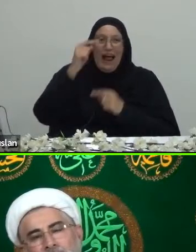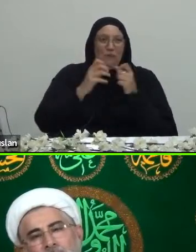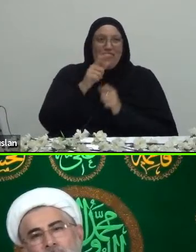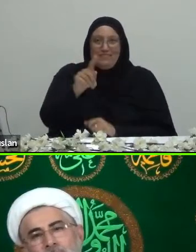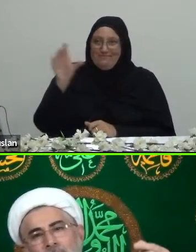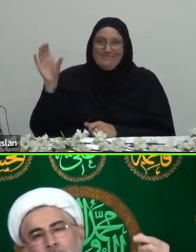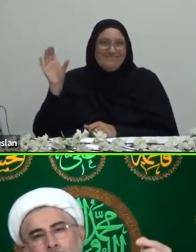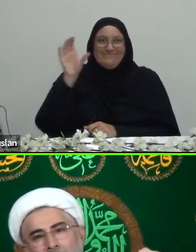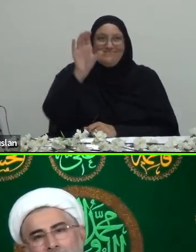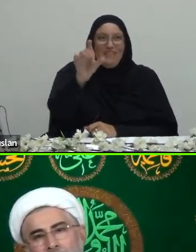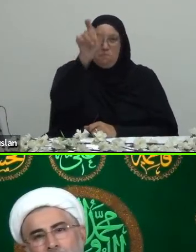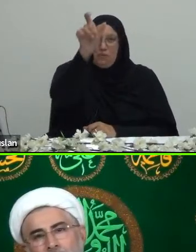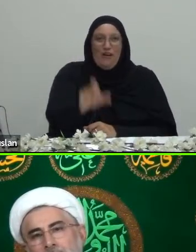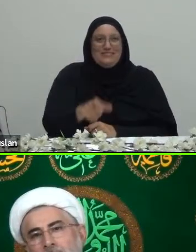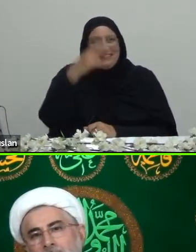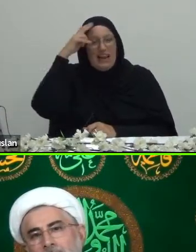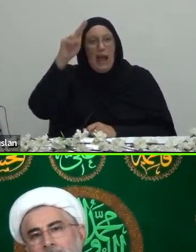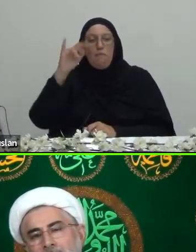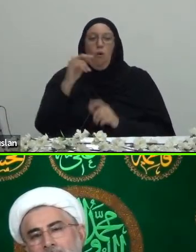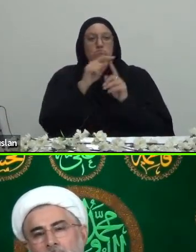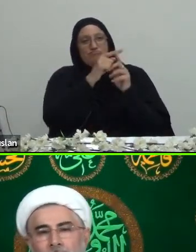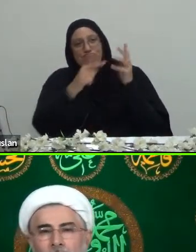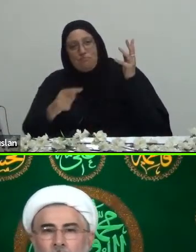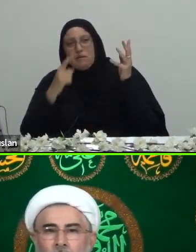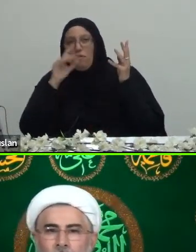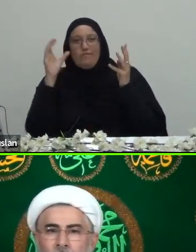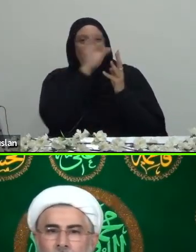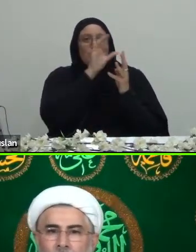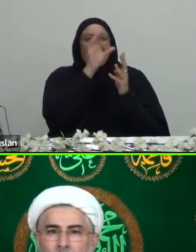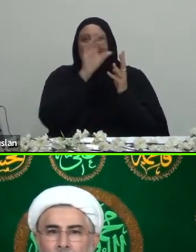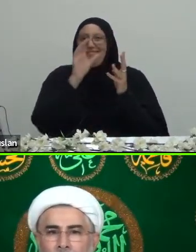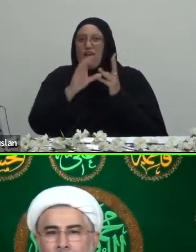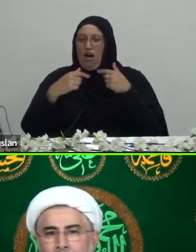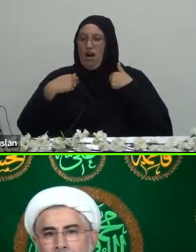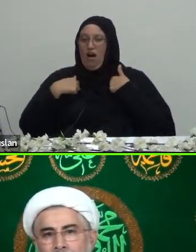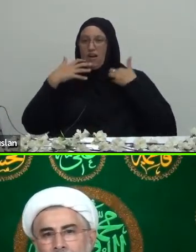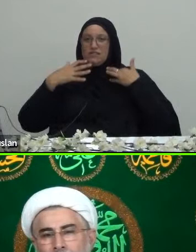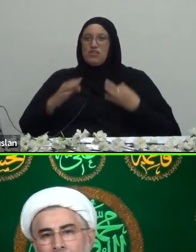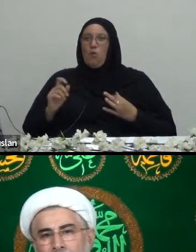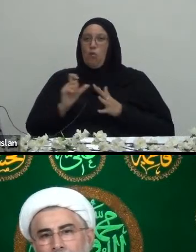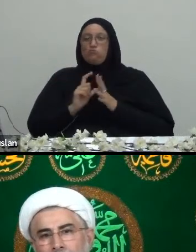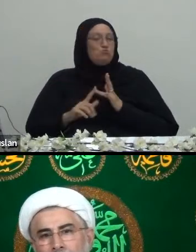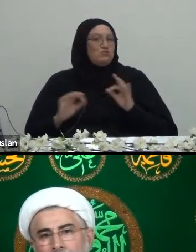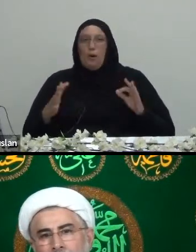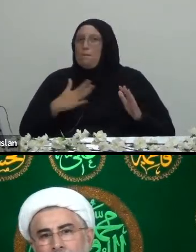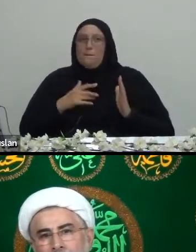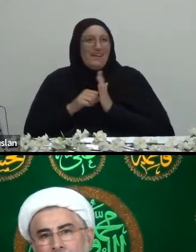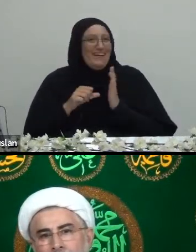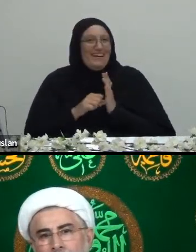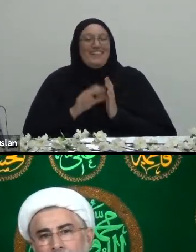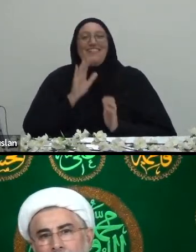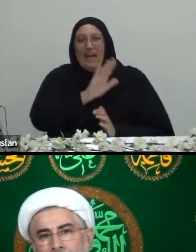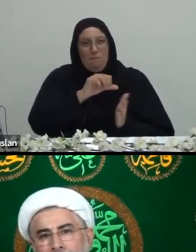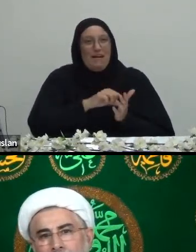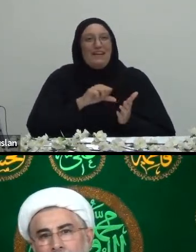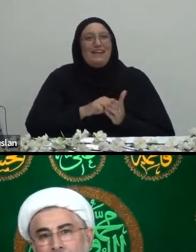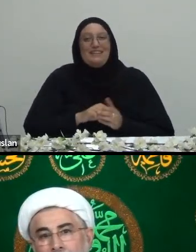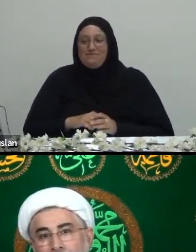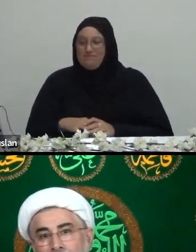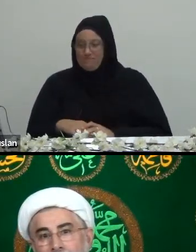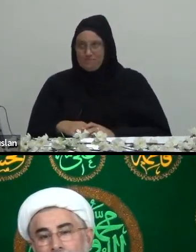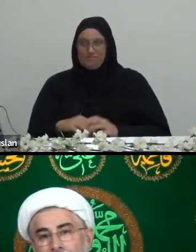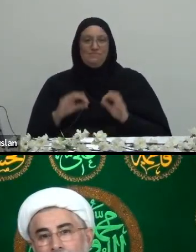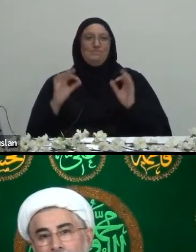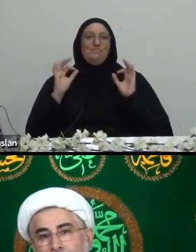to the beneficiary or beneficiaries of that life insurance. Ahsan, Jazakallah khair. I think that this